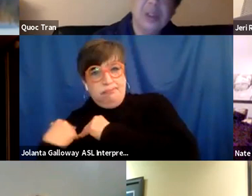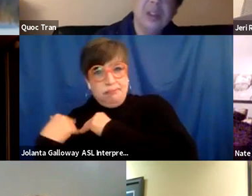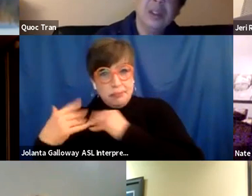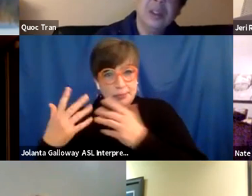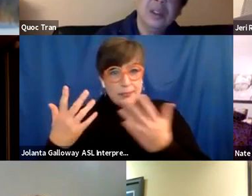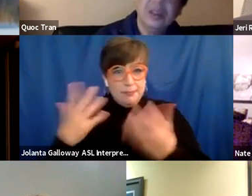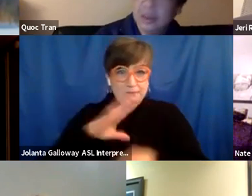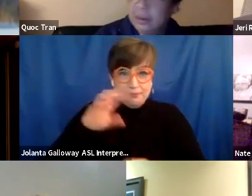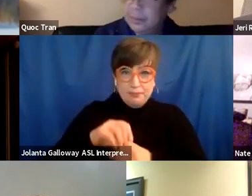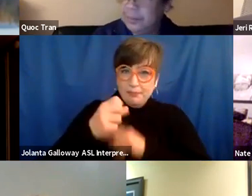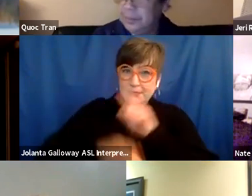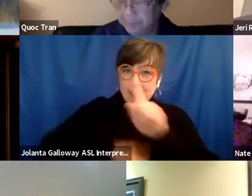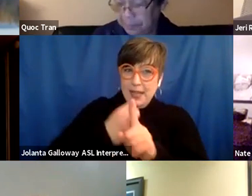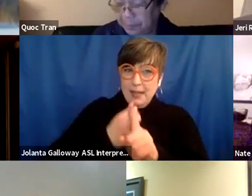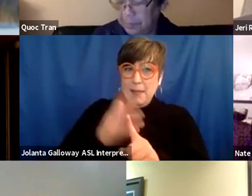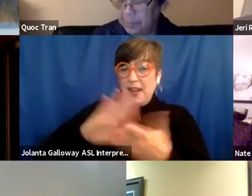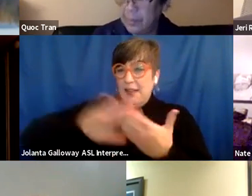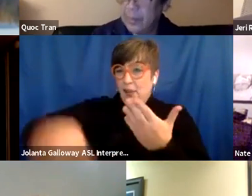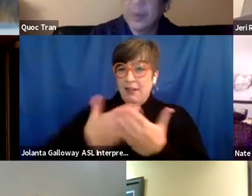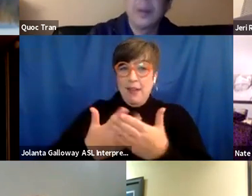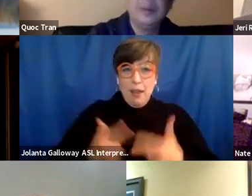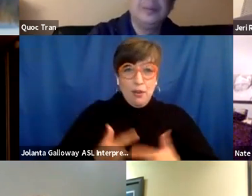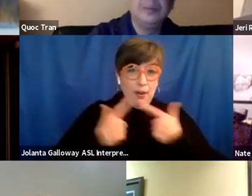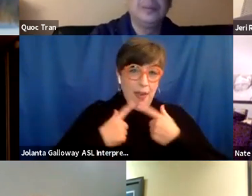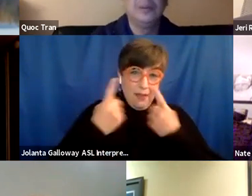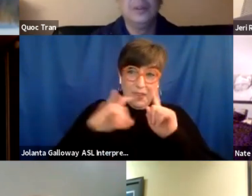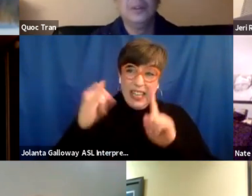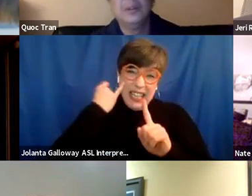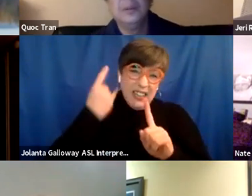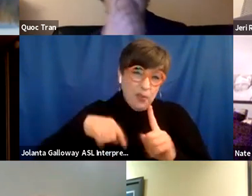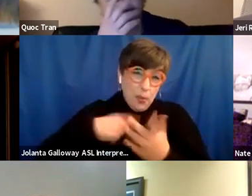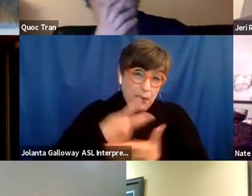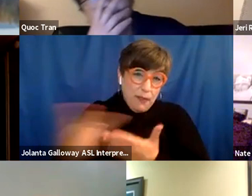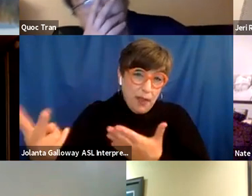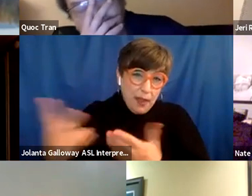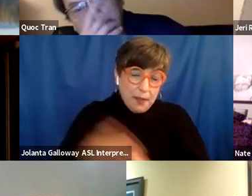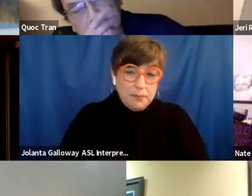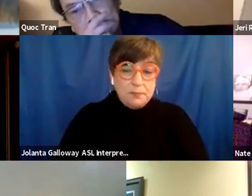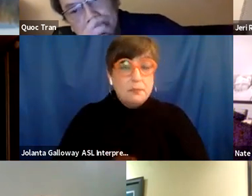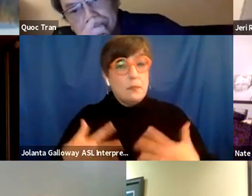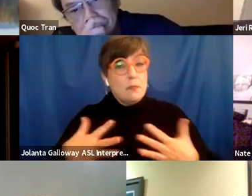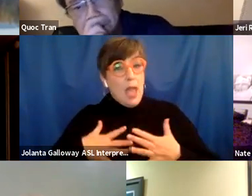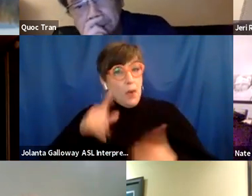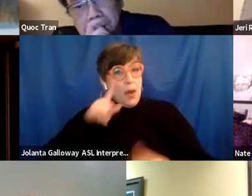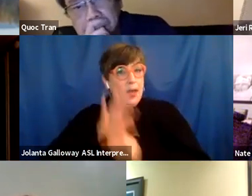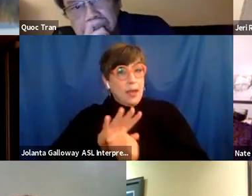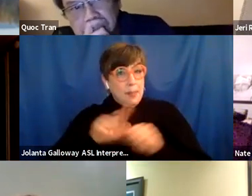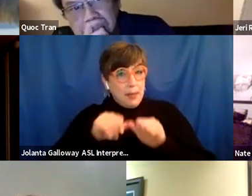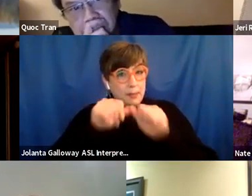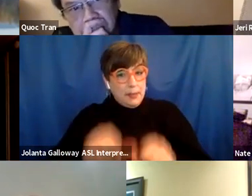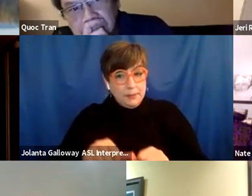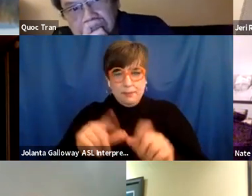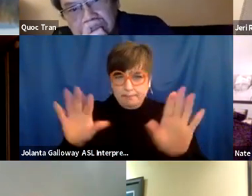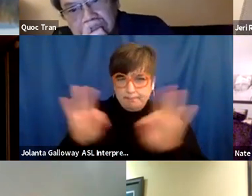just impact their entire life success if we don't get it right. So our commitment remains to ensure access to high